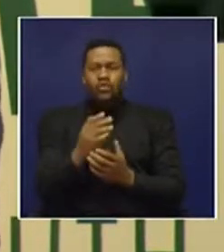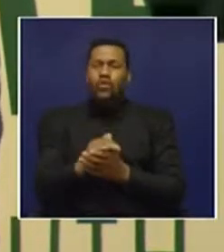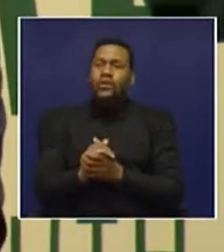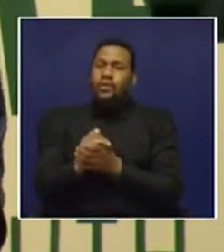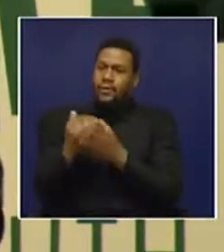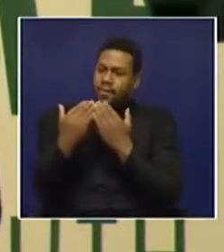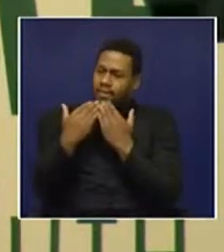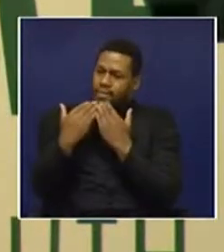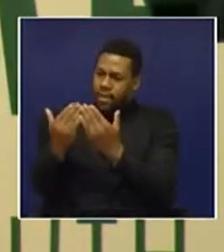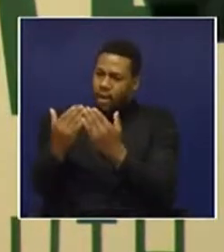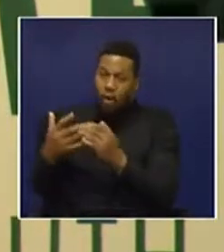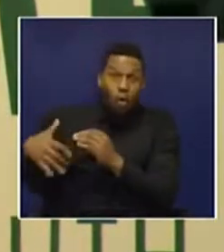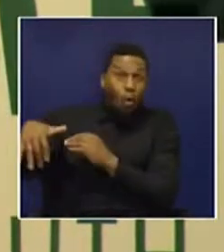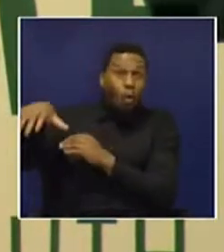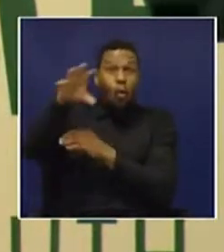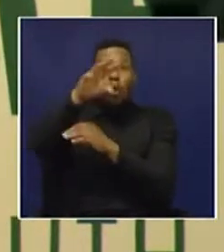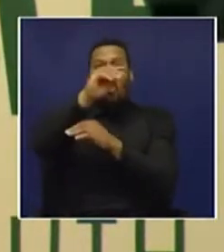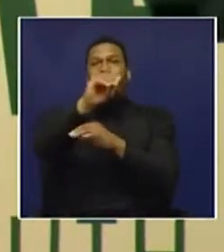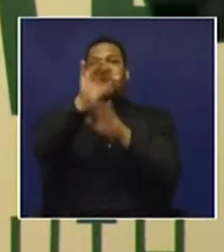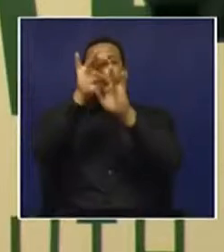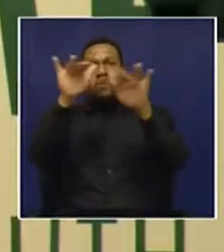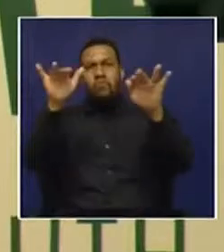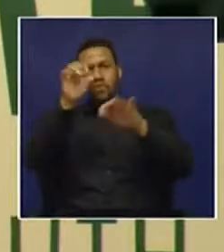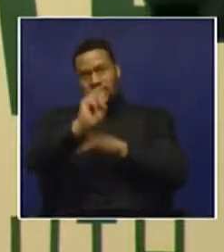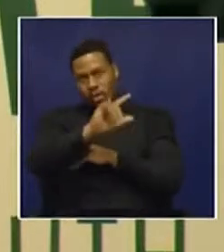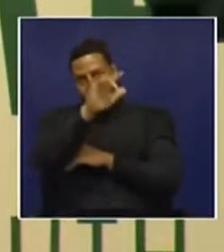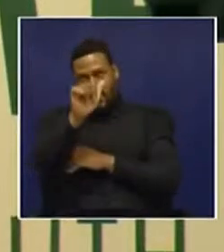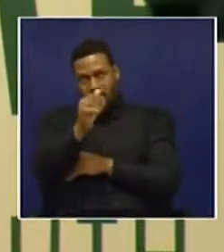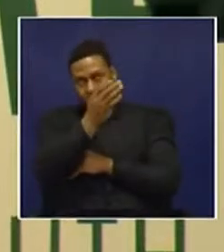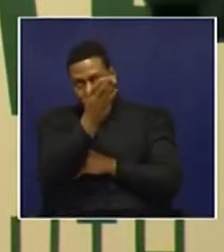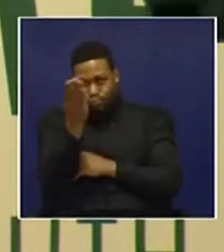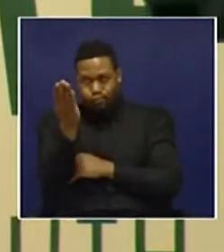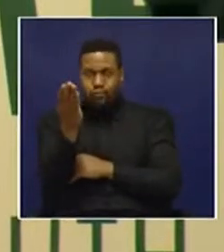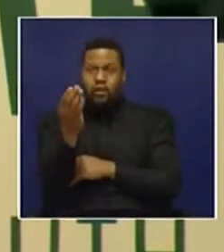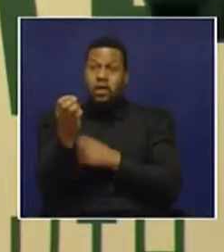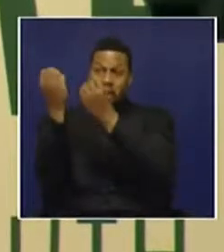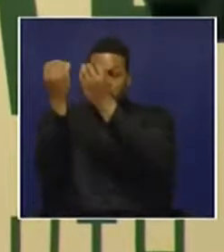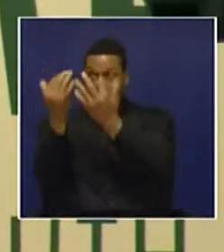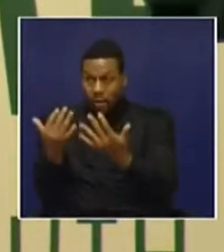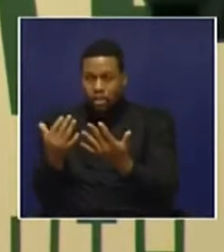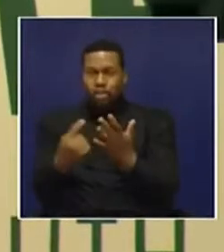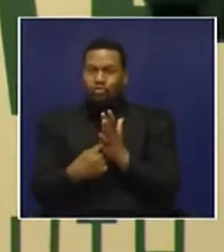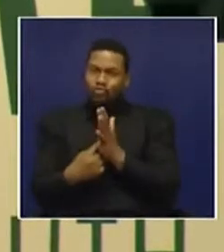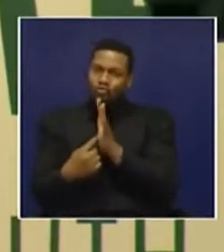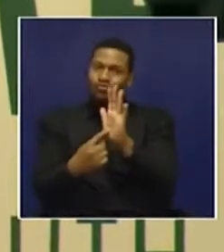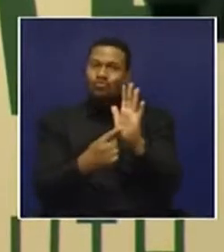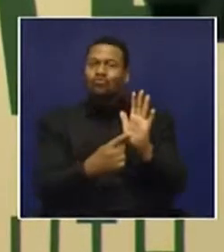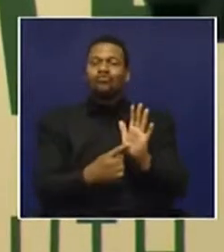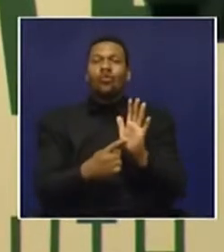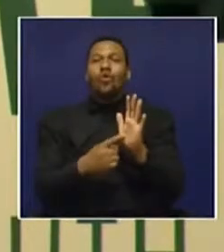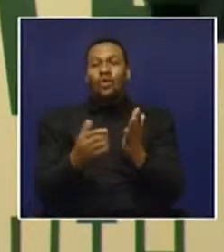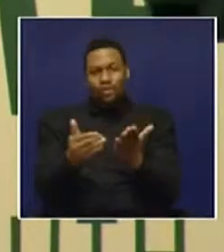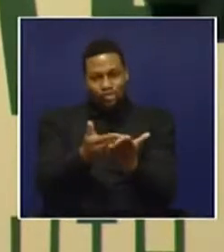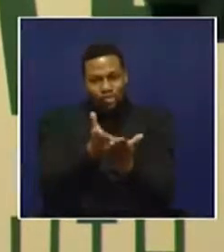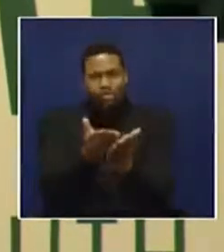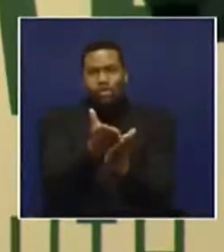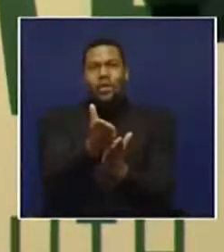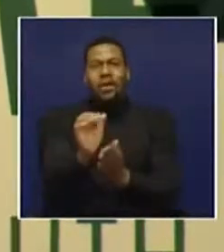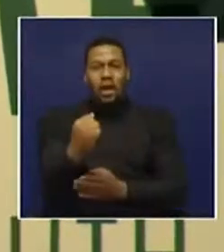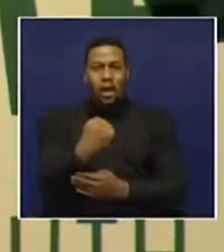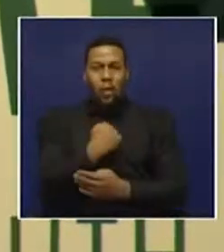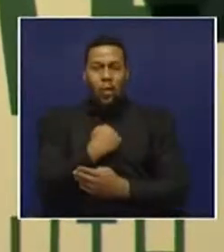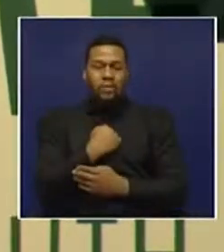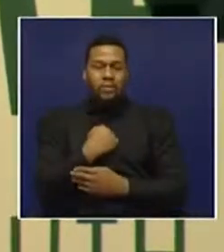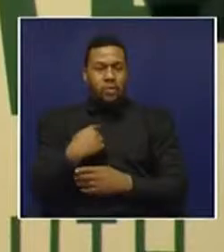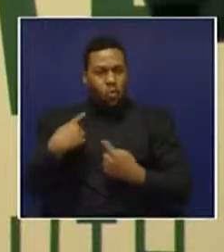every South African. The budget reflects our shared journey and the belief that together we can build